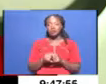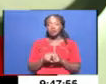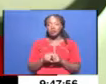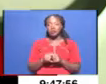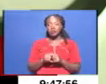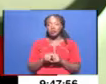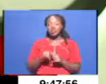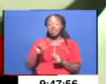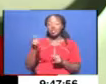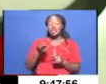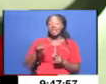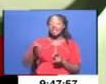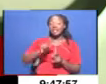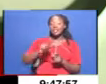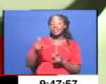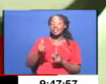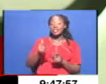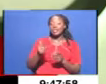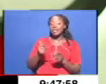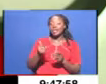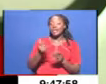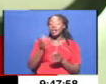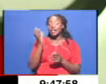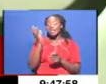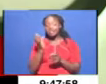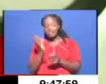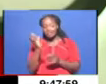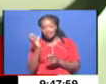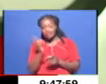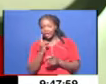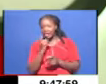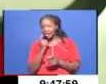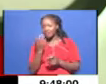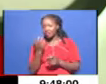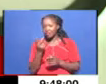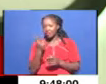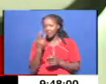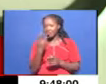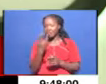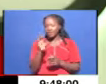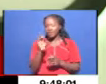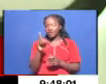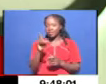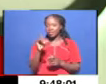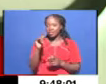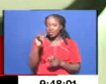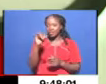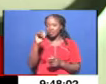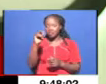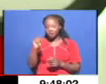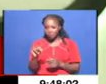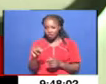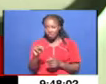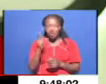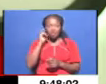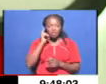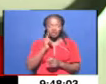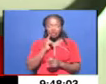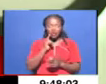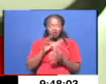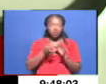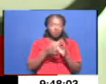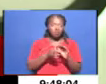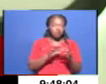Kenya added another silver medal to her medal tally at the ongoing 24th edition of the Deaflympics in Brazil with a